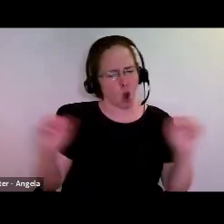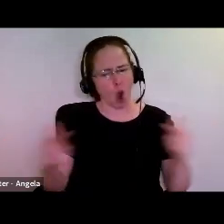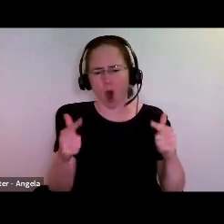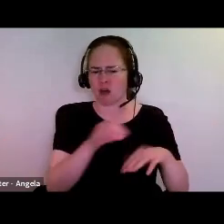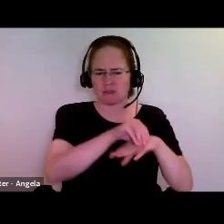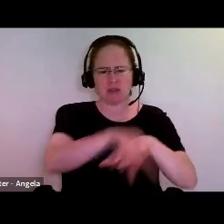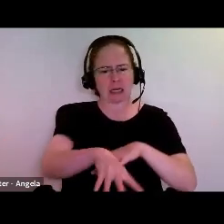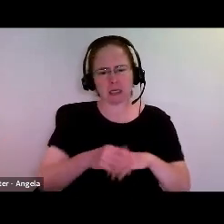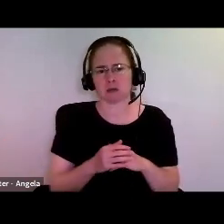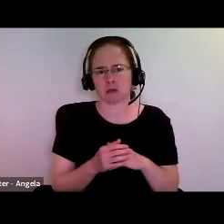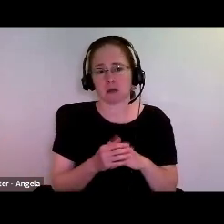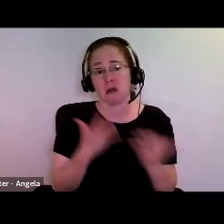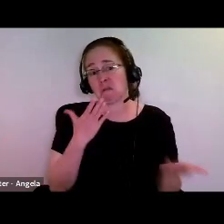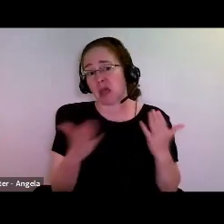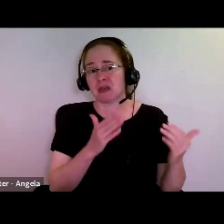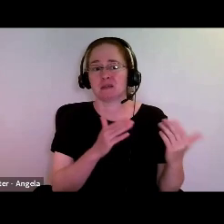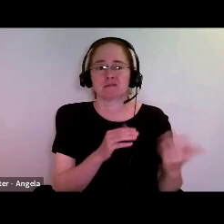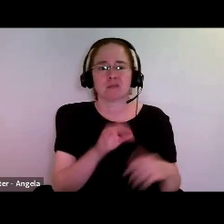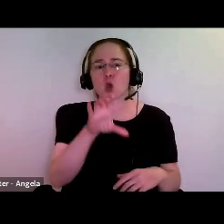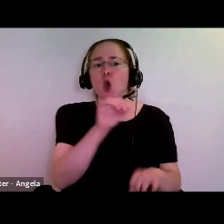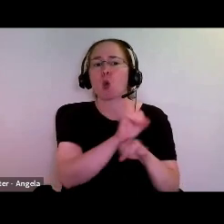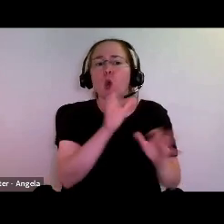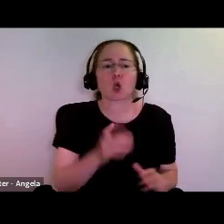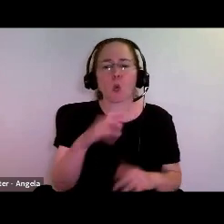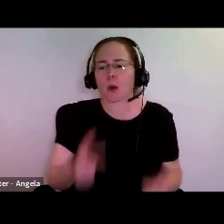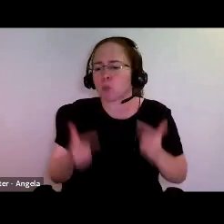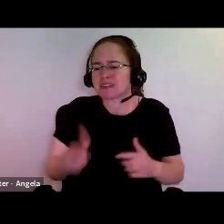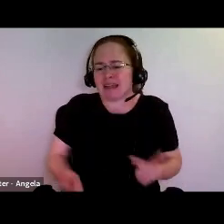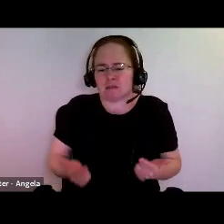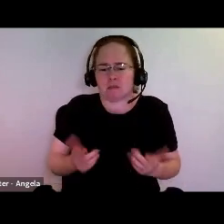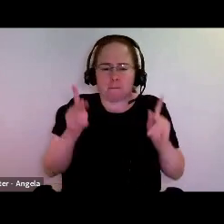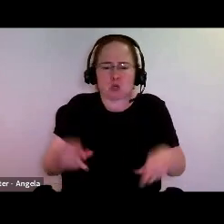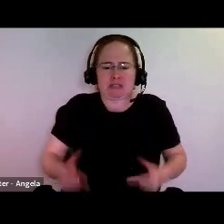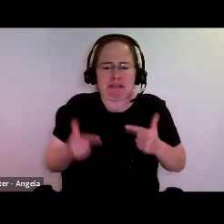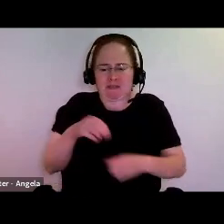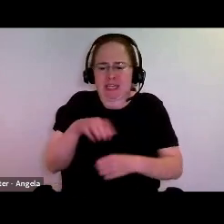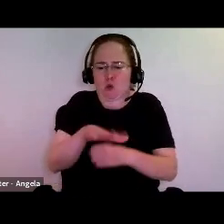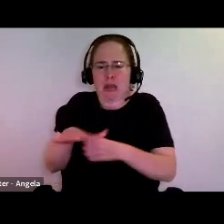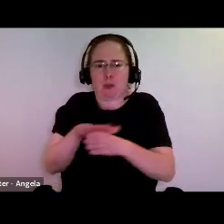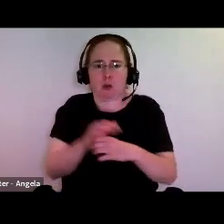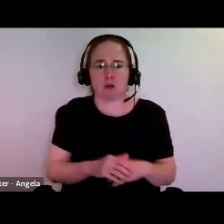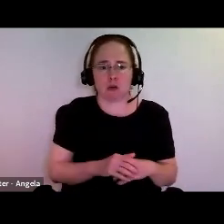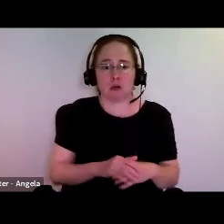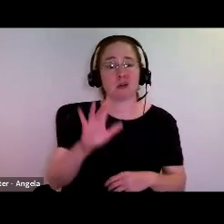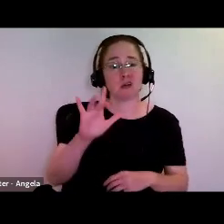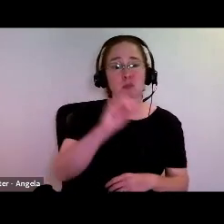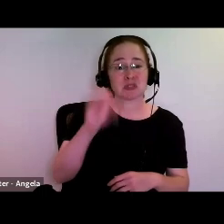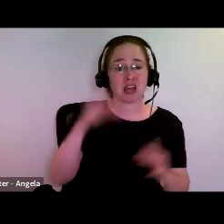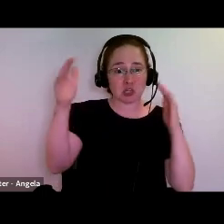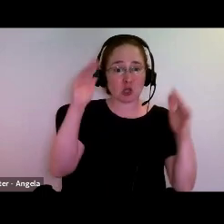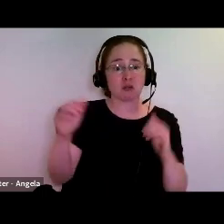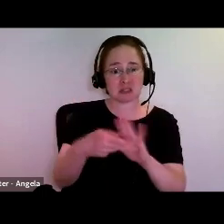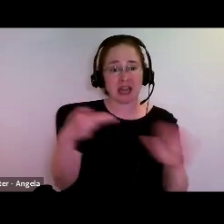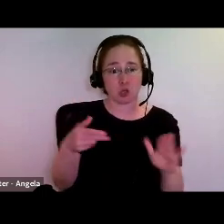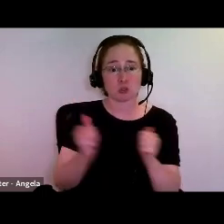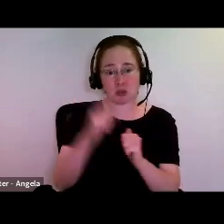affected. Even if it's a colleague or someone in your neighborhood. With 1 in 4 adults being diagnosed with a mental illness,